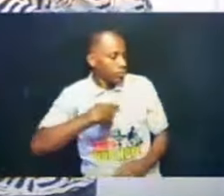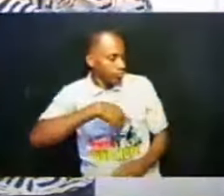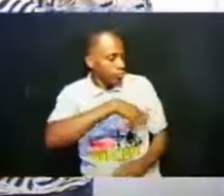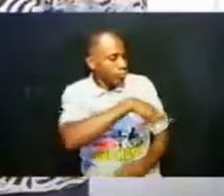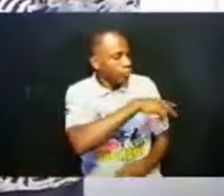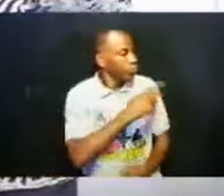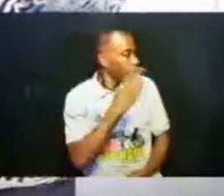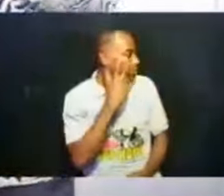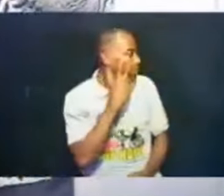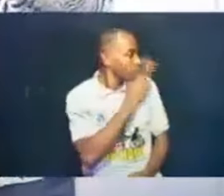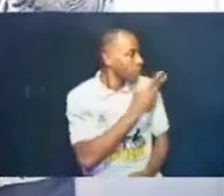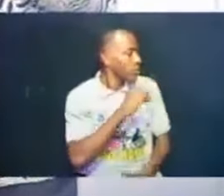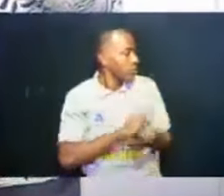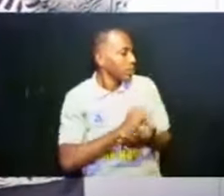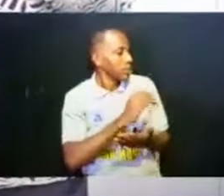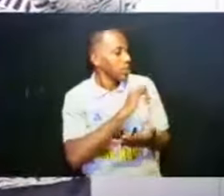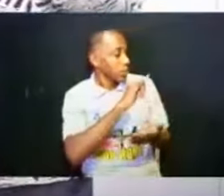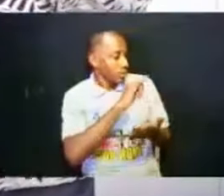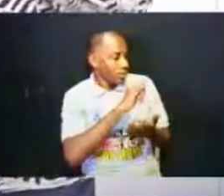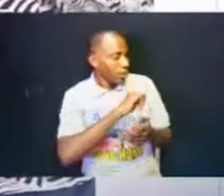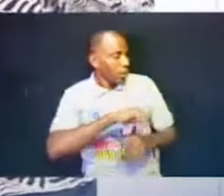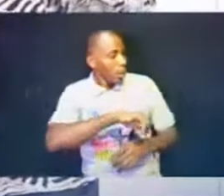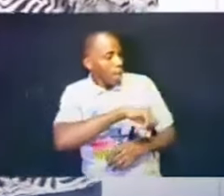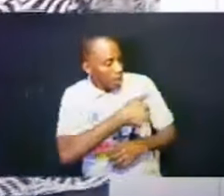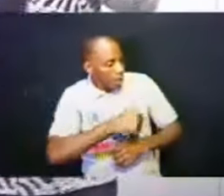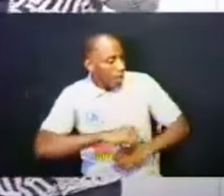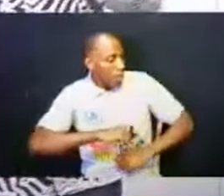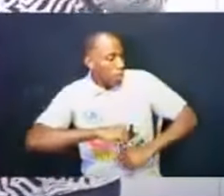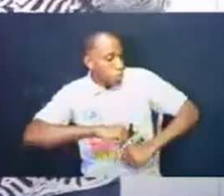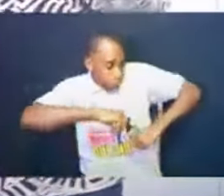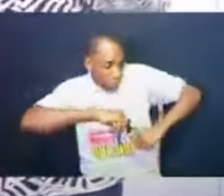the elderly in the house, they are also watching that television. And